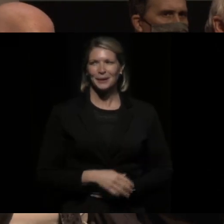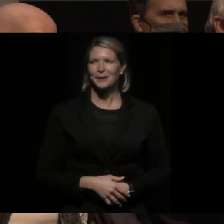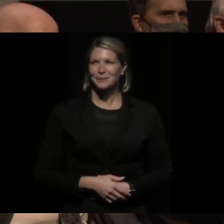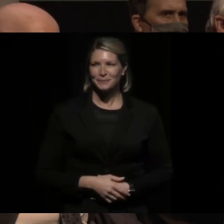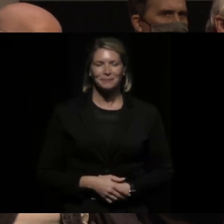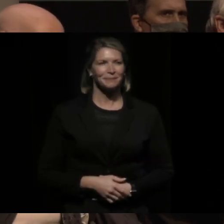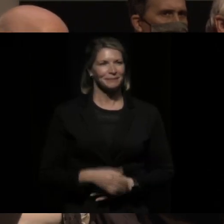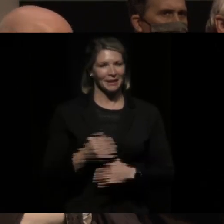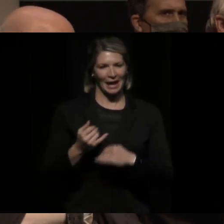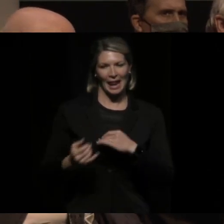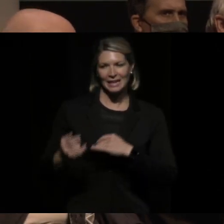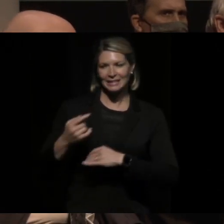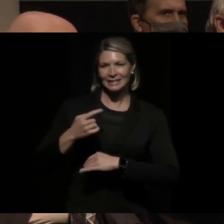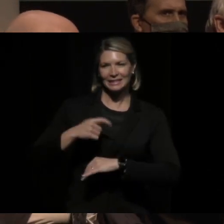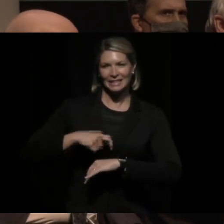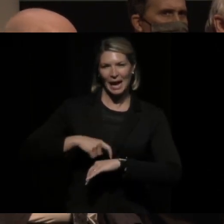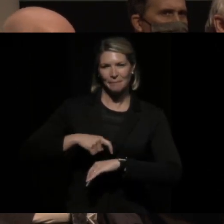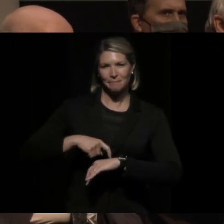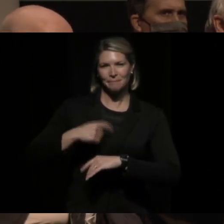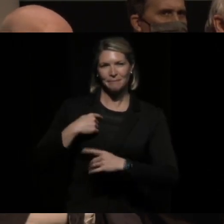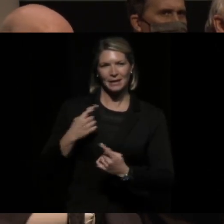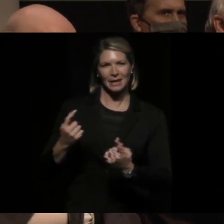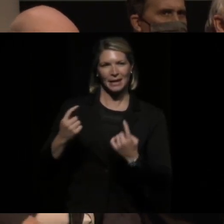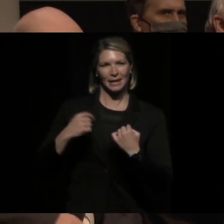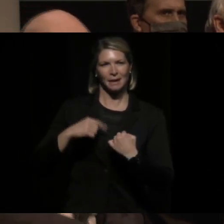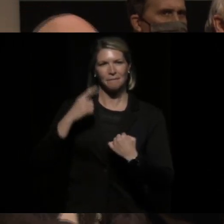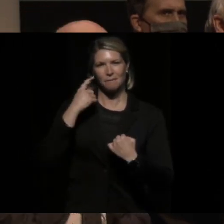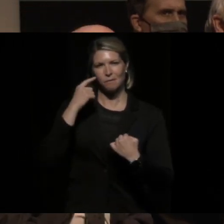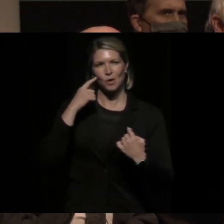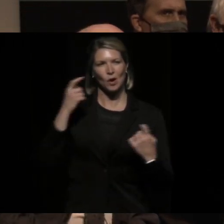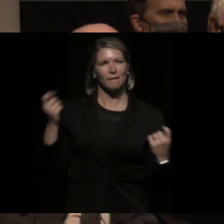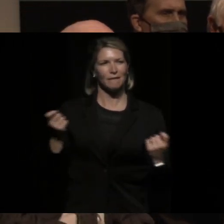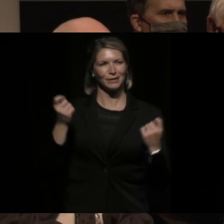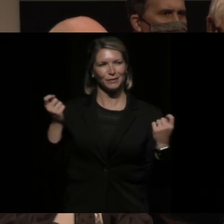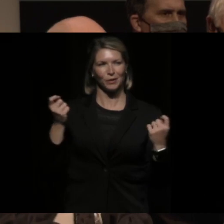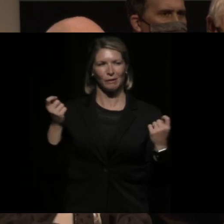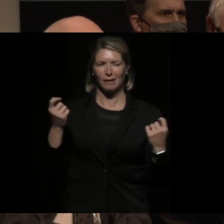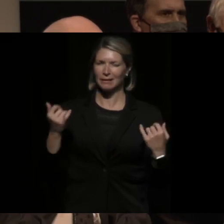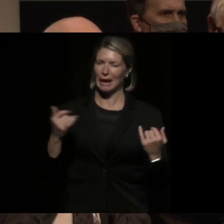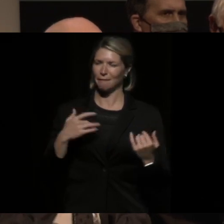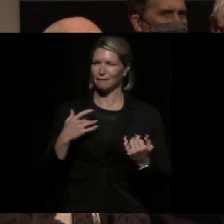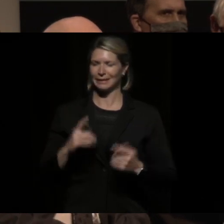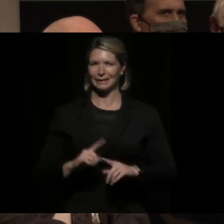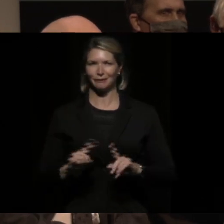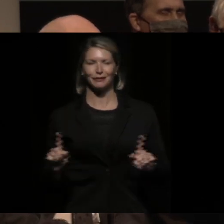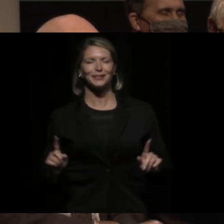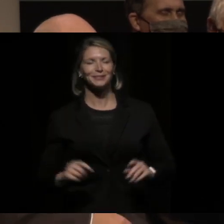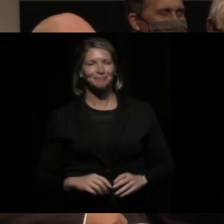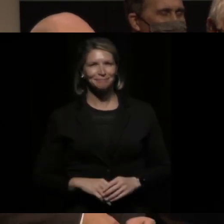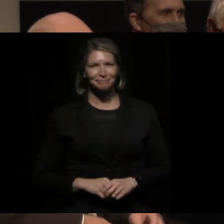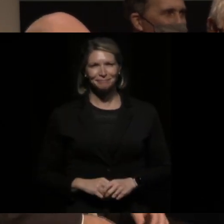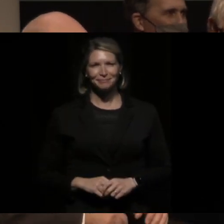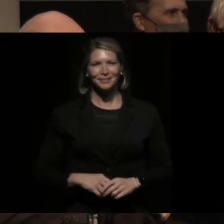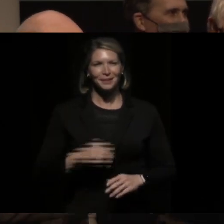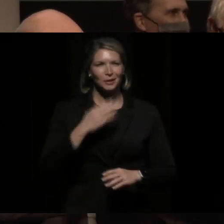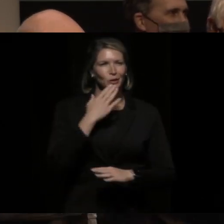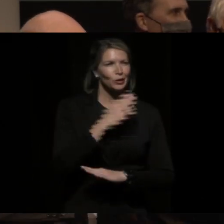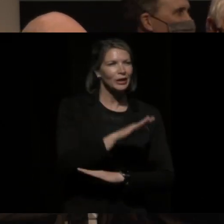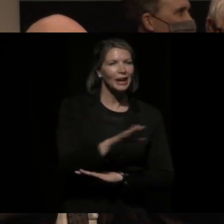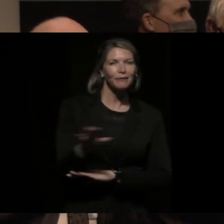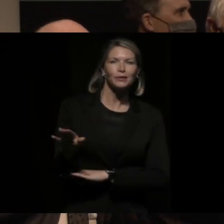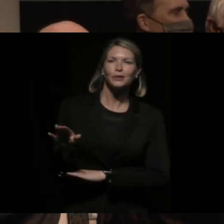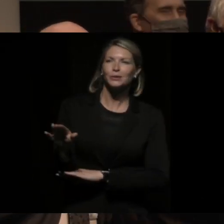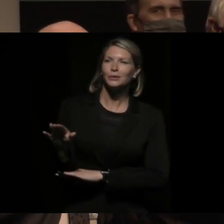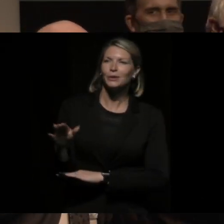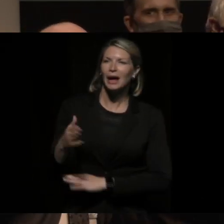last time I was on this stage was during a festival, and I'm feeling kind of nervous like I was back then. Good afternoon. What a pleasure it is